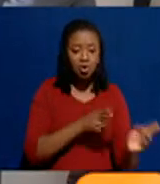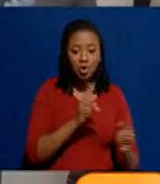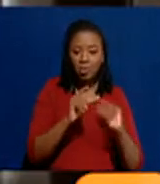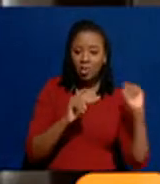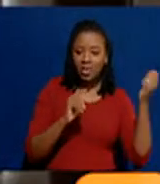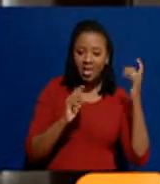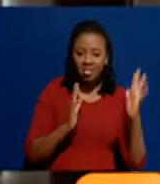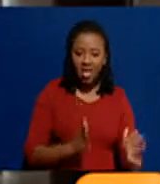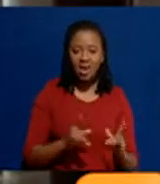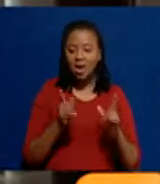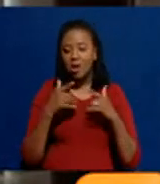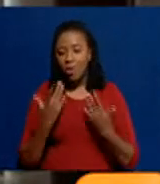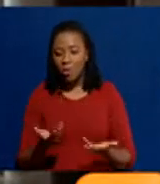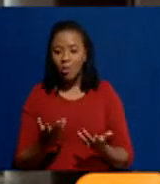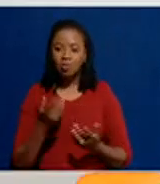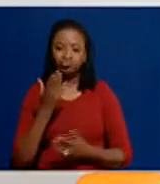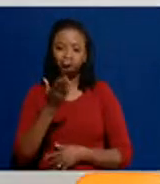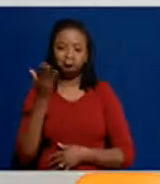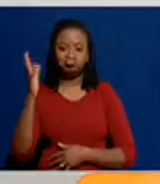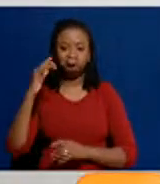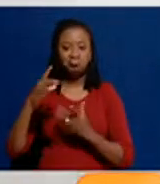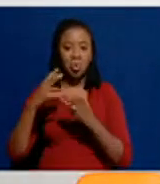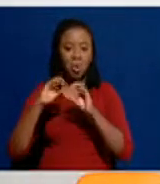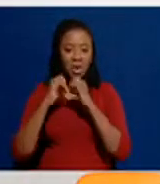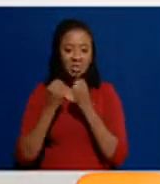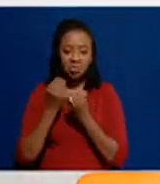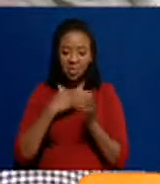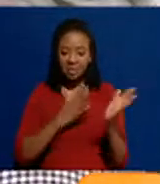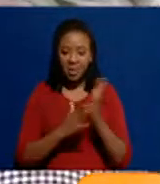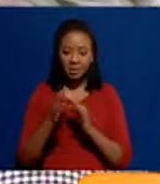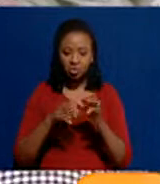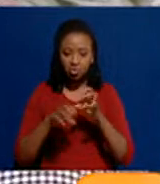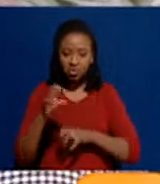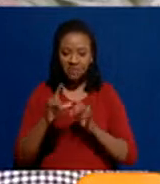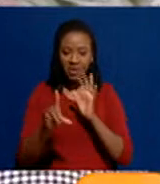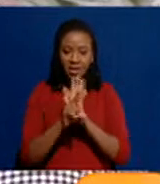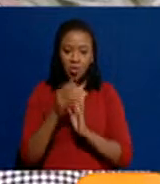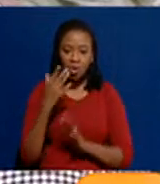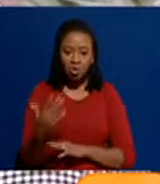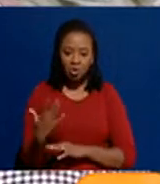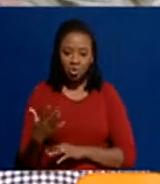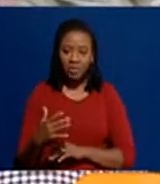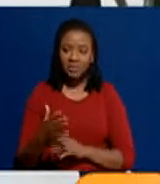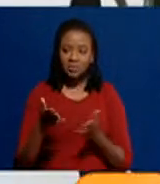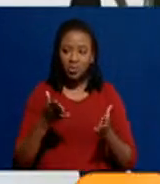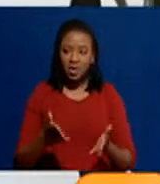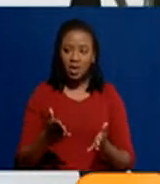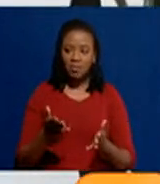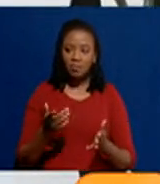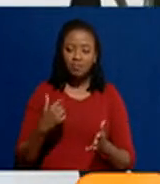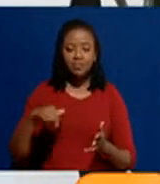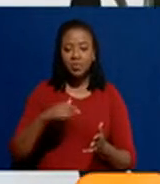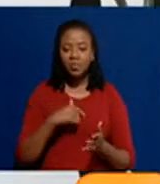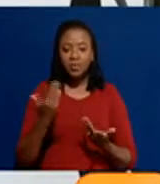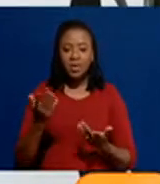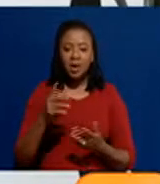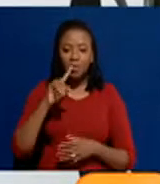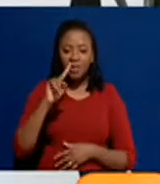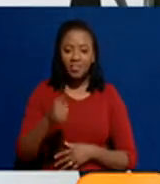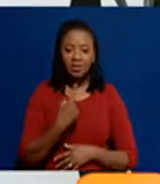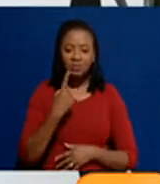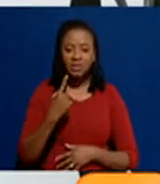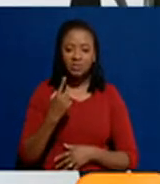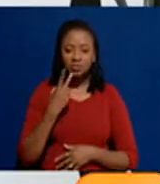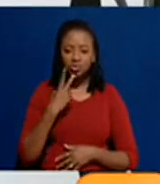practitioners and even organizations looking to draft legal documents. We have almost around 1,200 people who have used